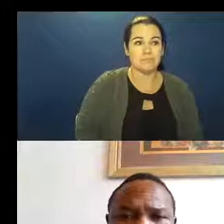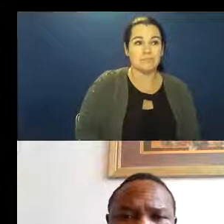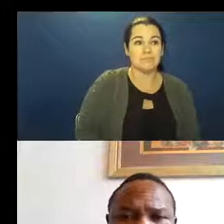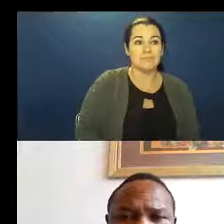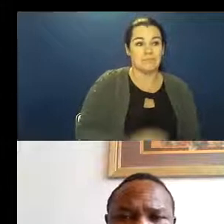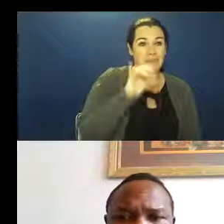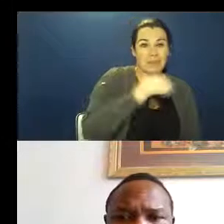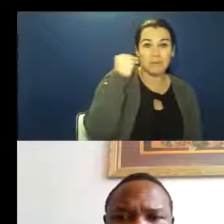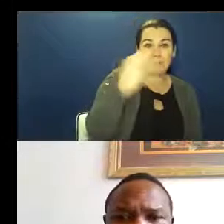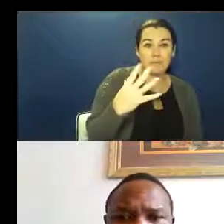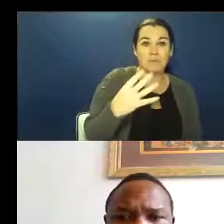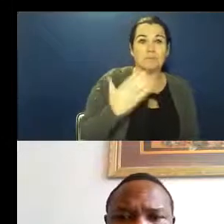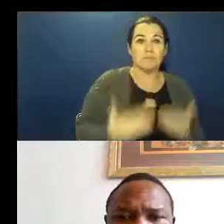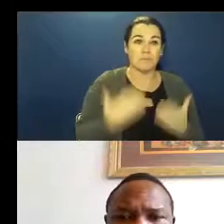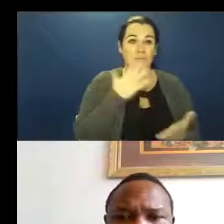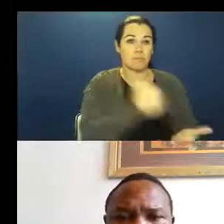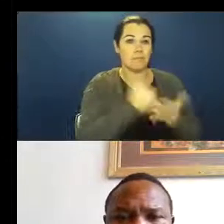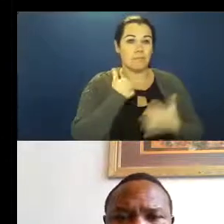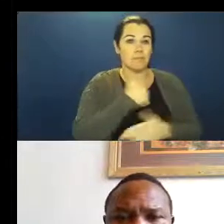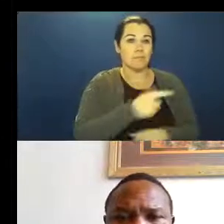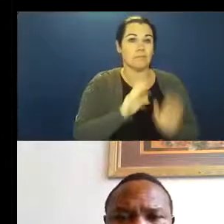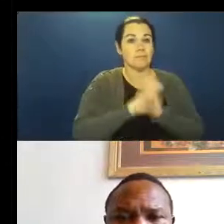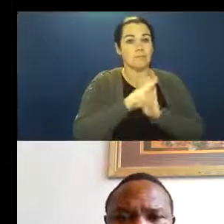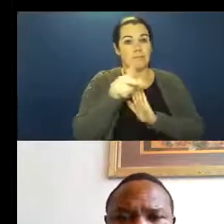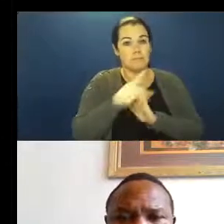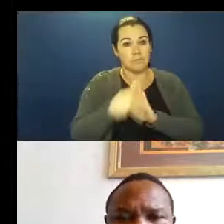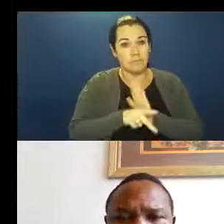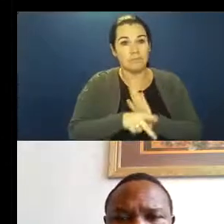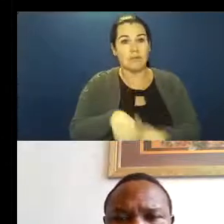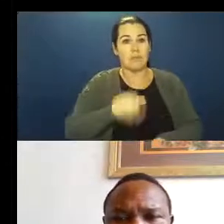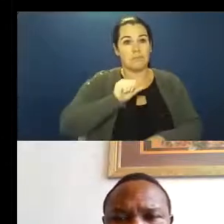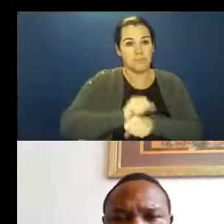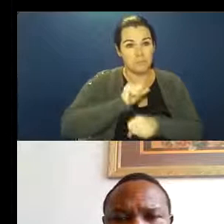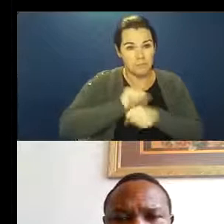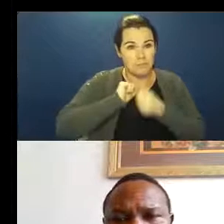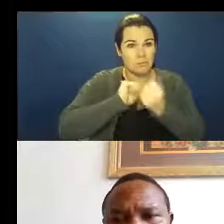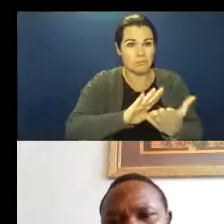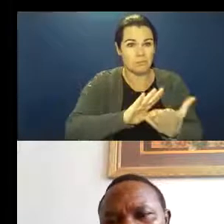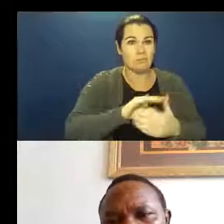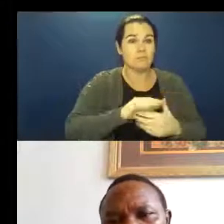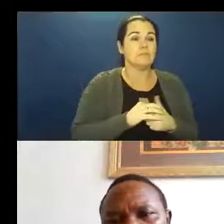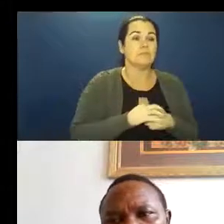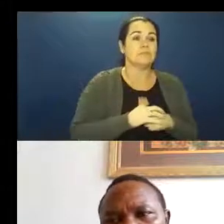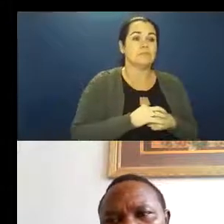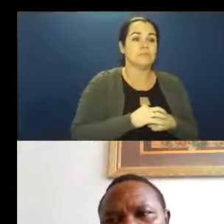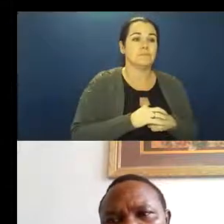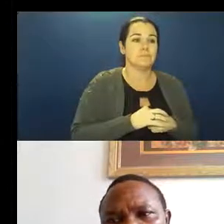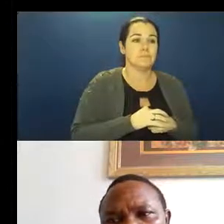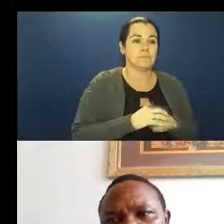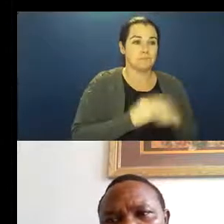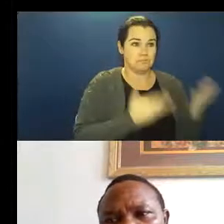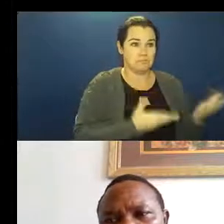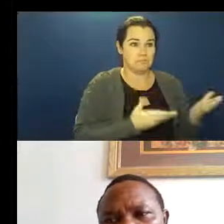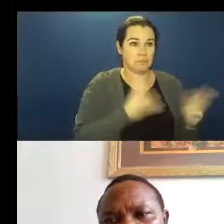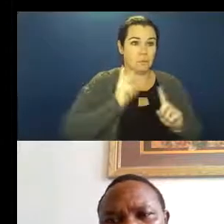to develop policy and practice. So what we're looking at here is to